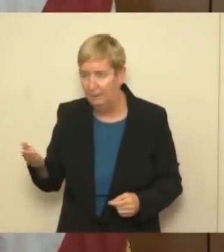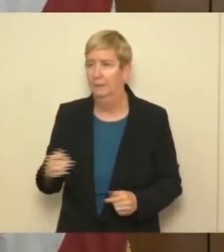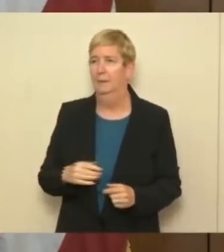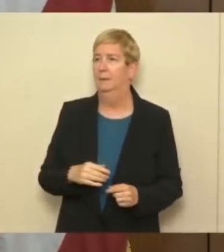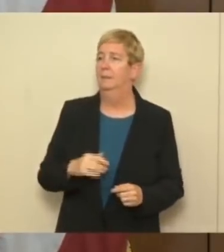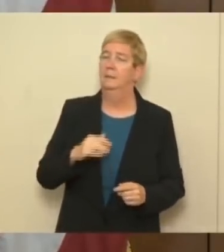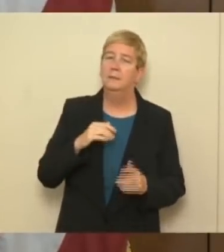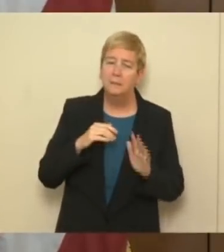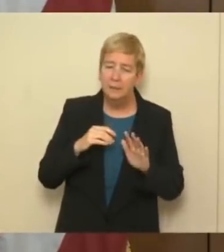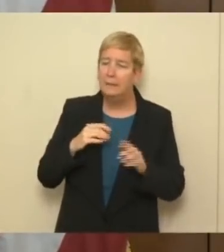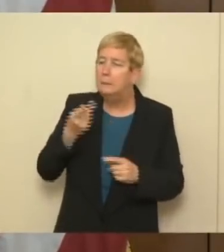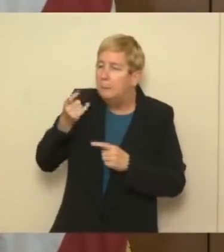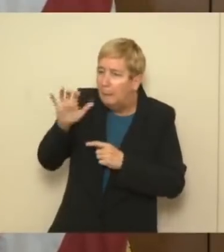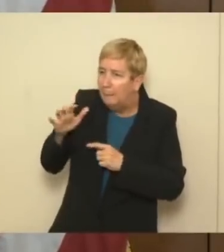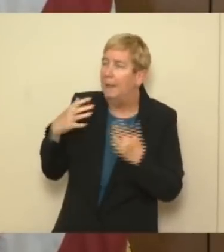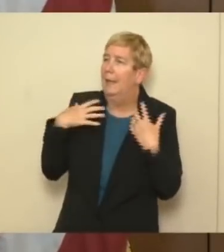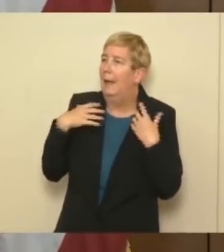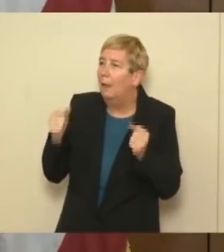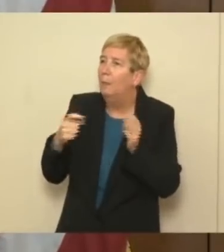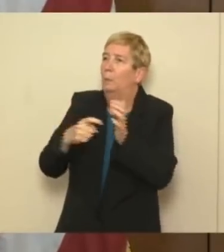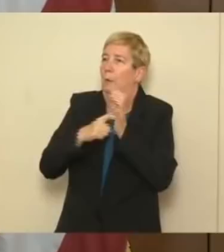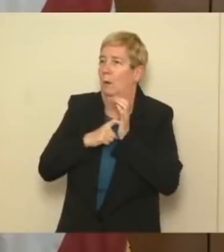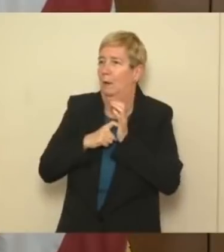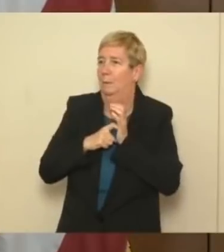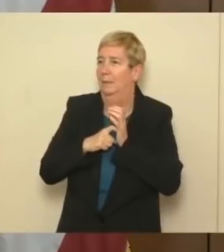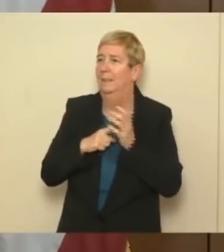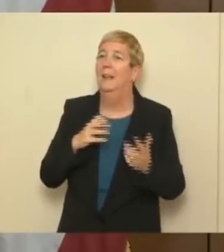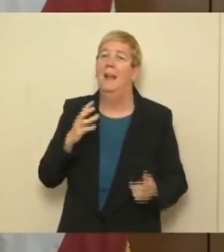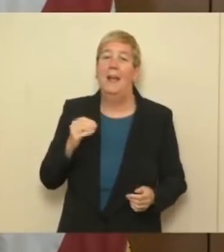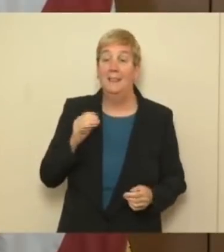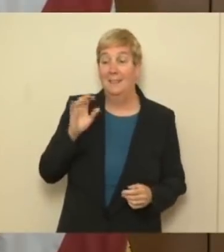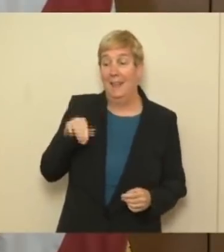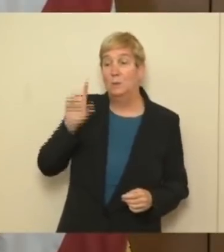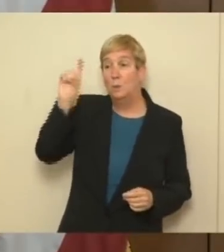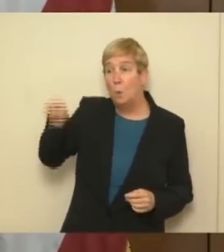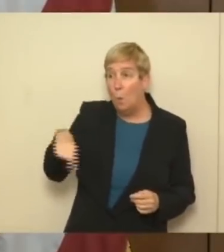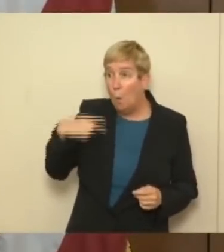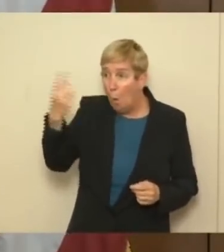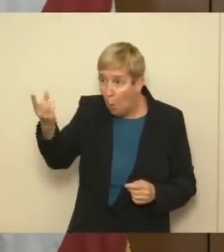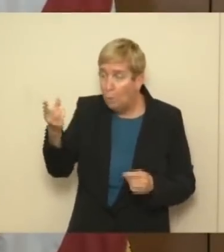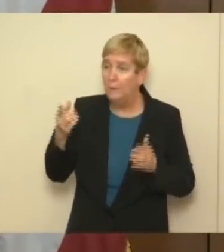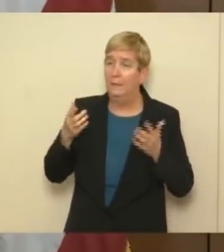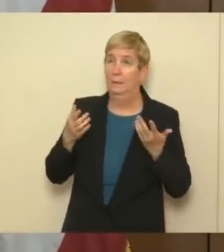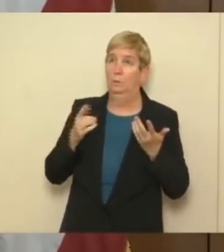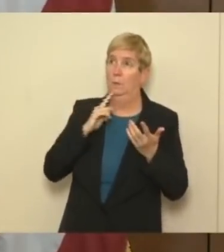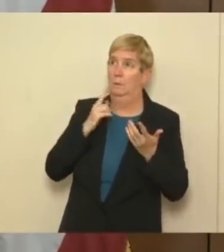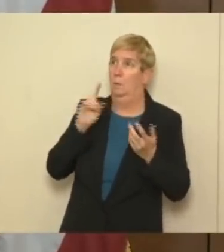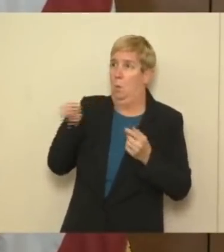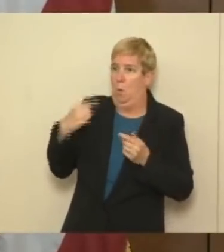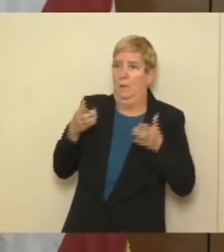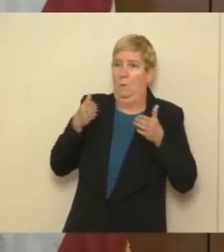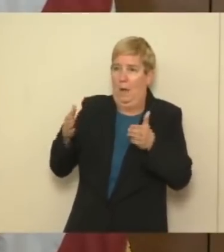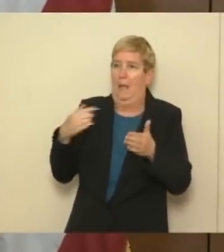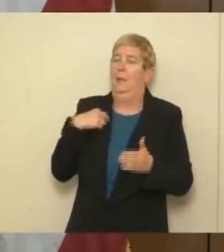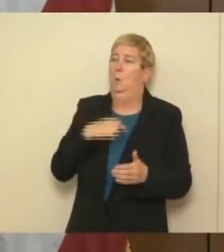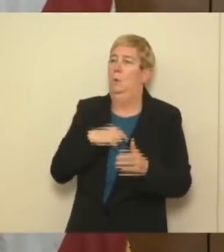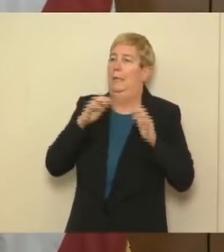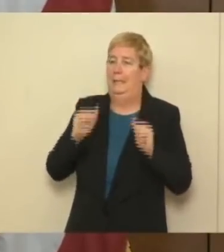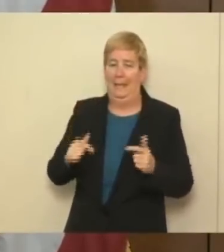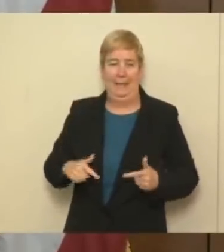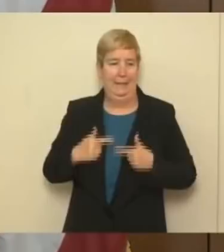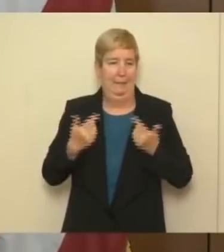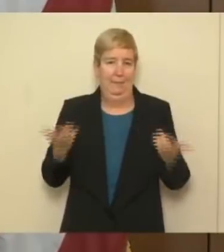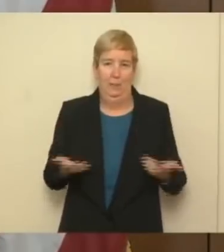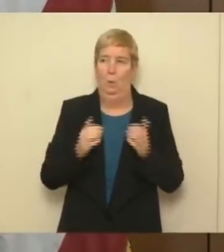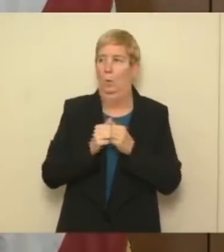It's a public health requirement, and B, it's the only meaningful vehicle we have to live in a COVID